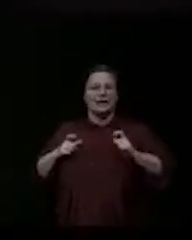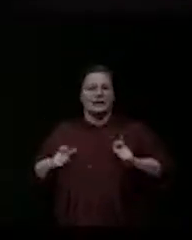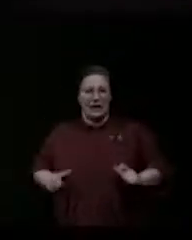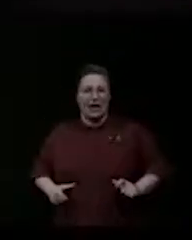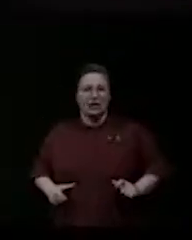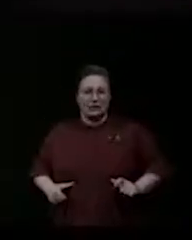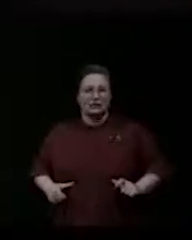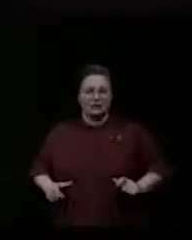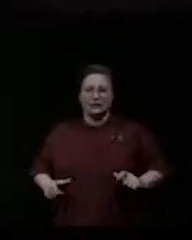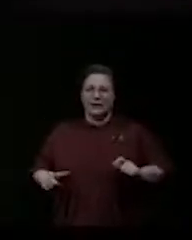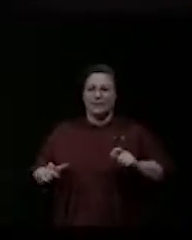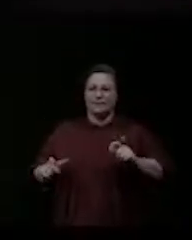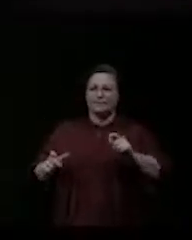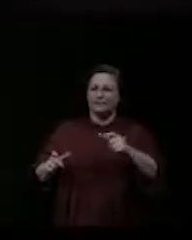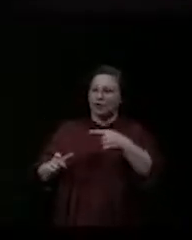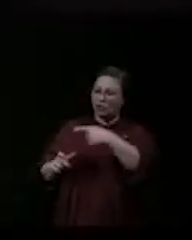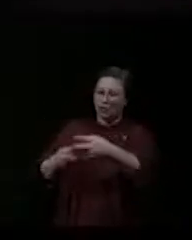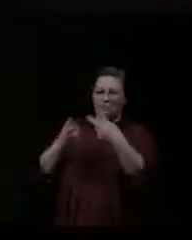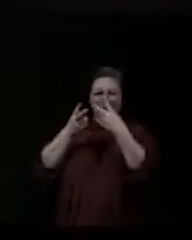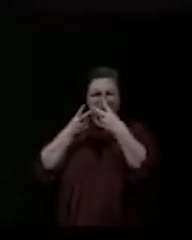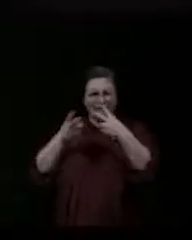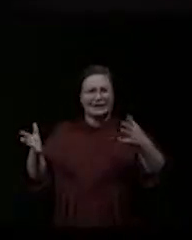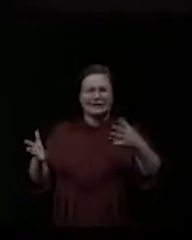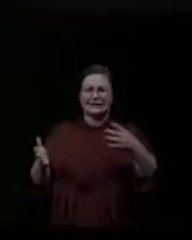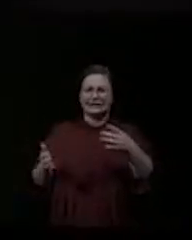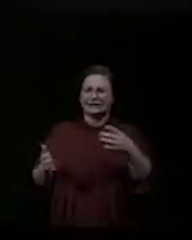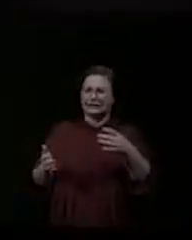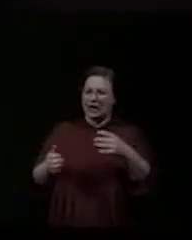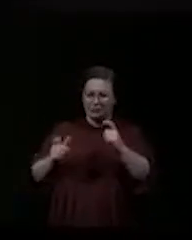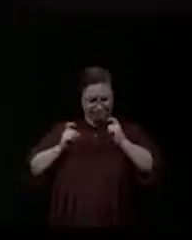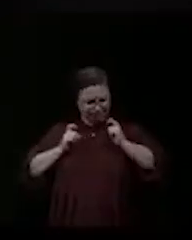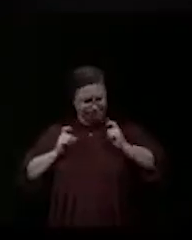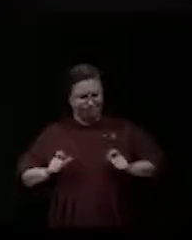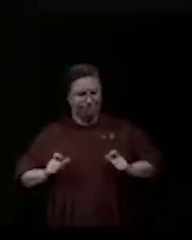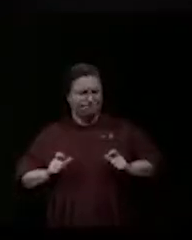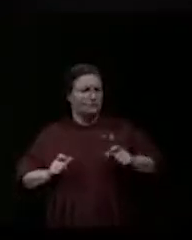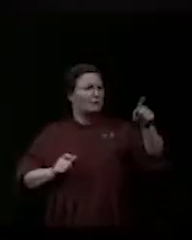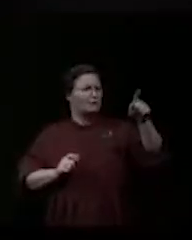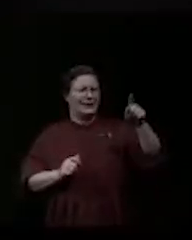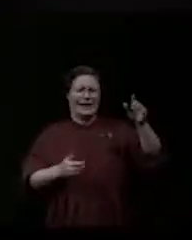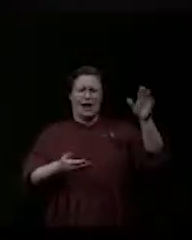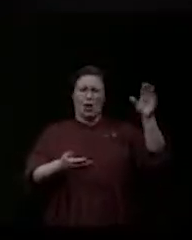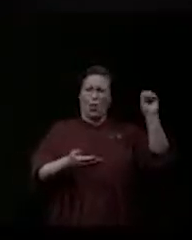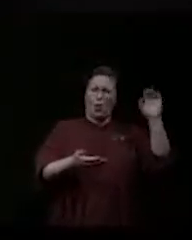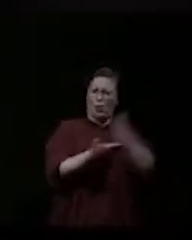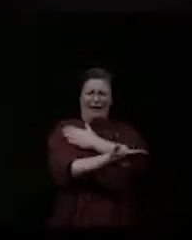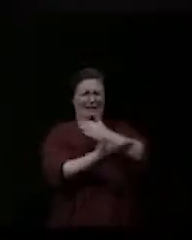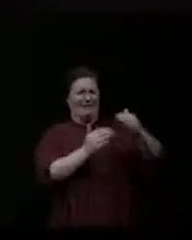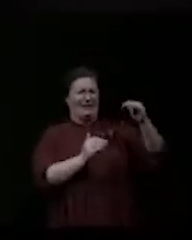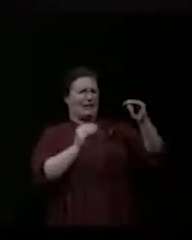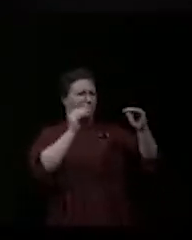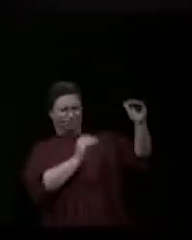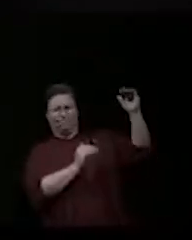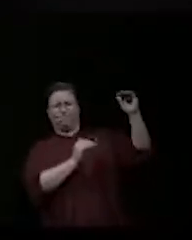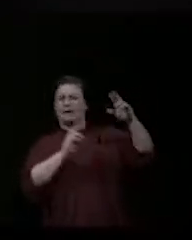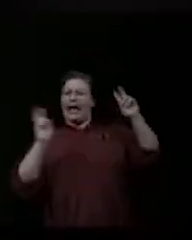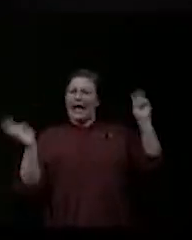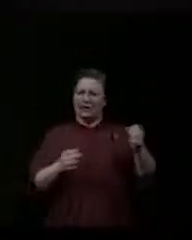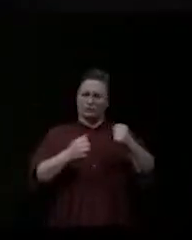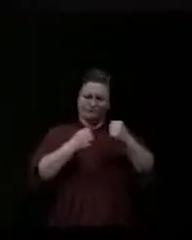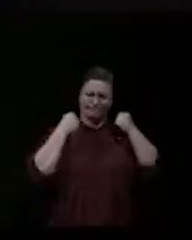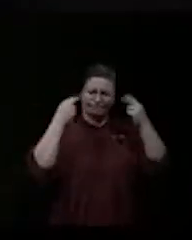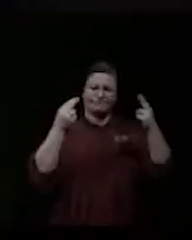that they have shown in the face of grave injustice. I think that no matter